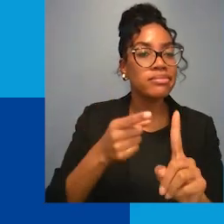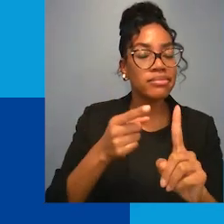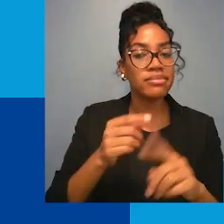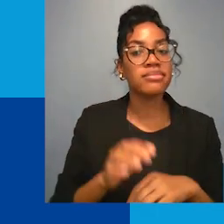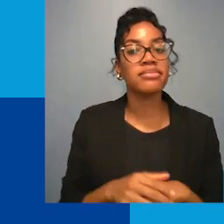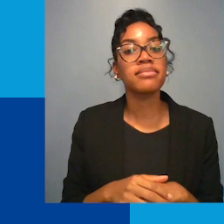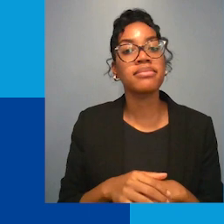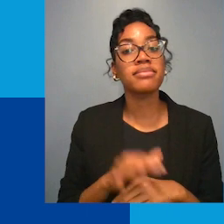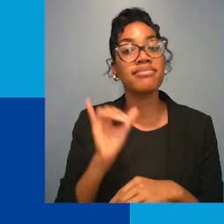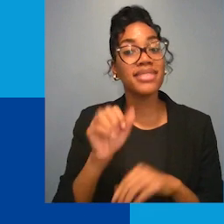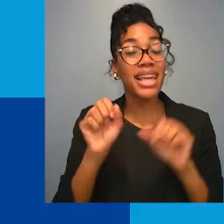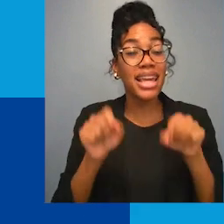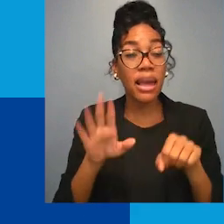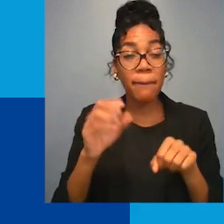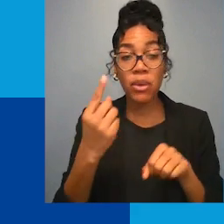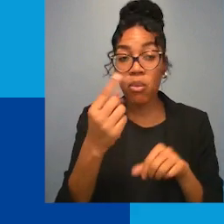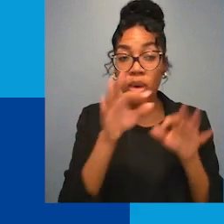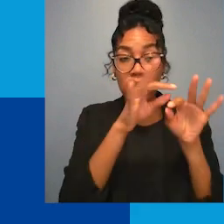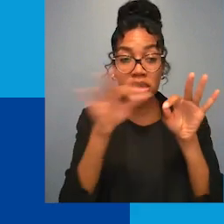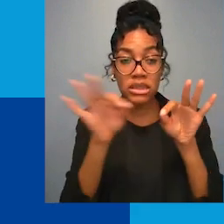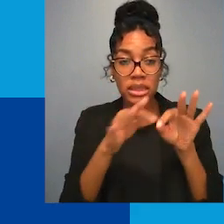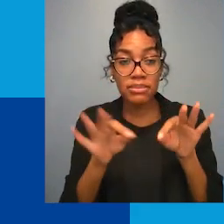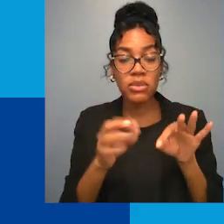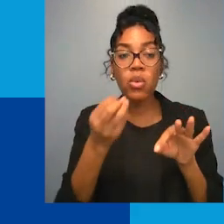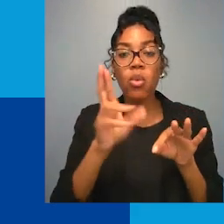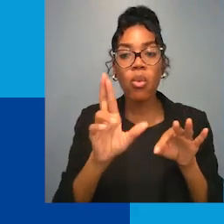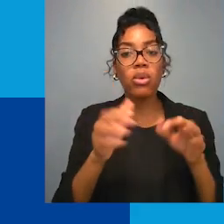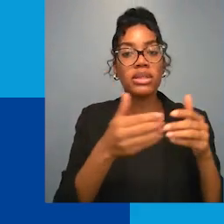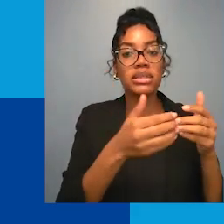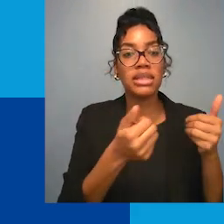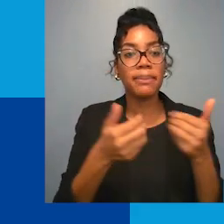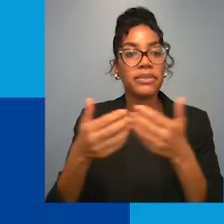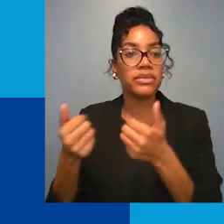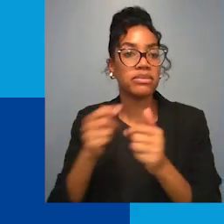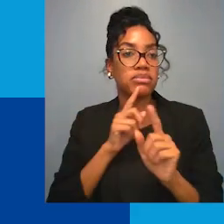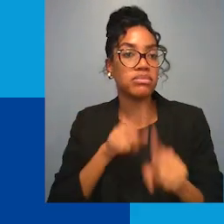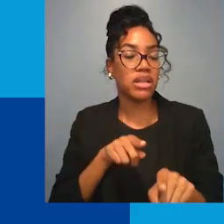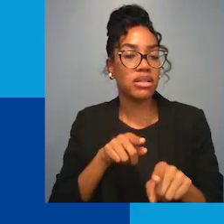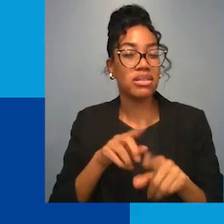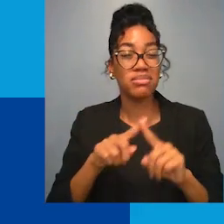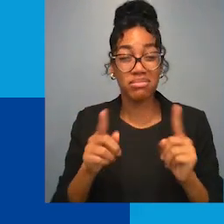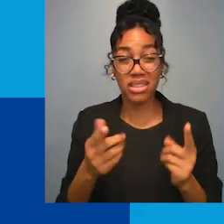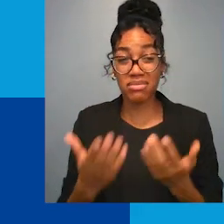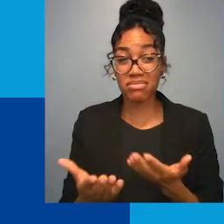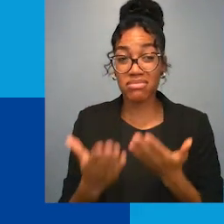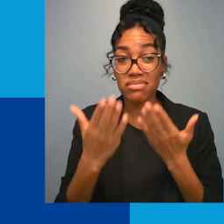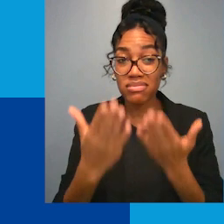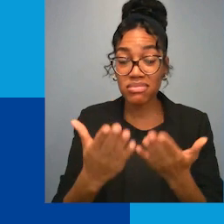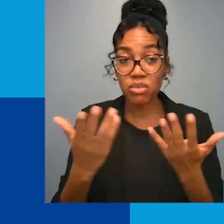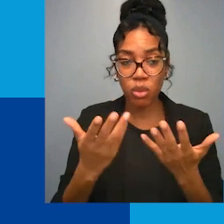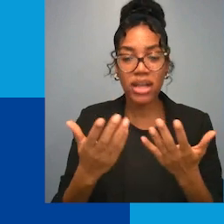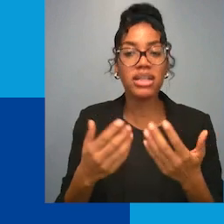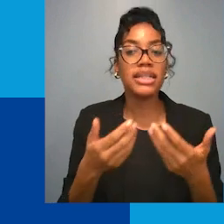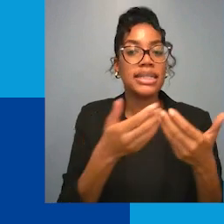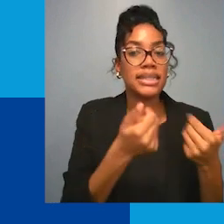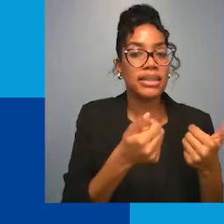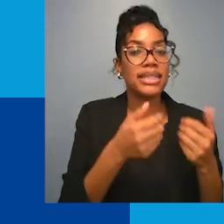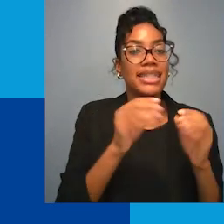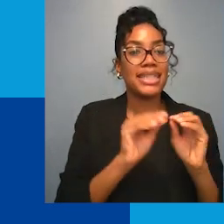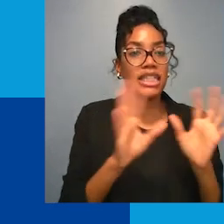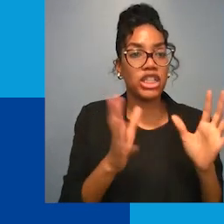completed as one continuous statement or as separate responses. However, we do recommend that you separate them out